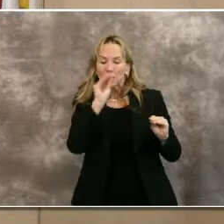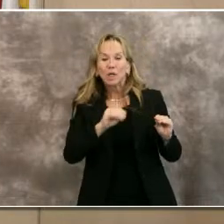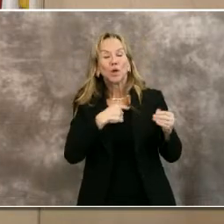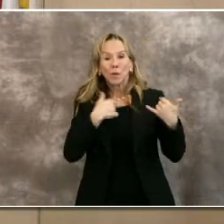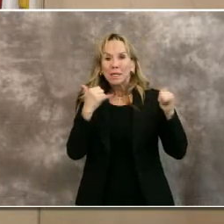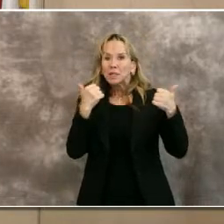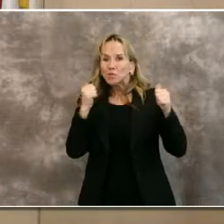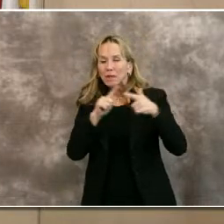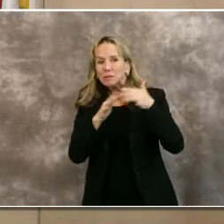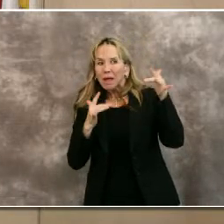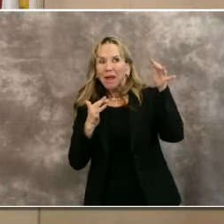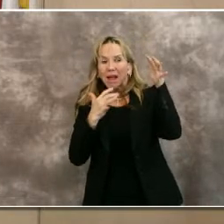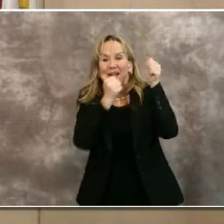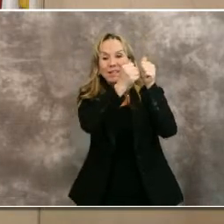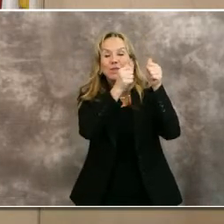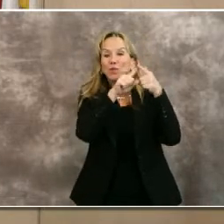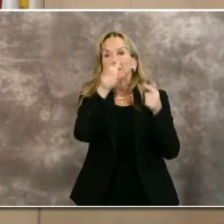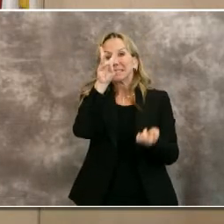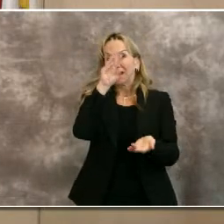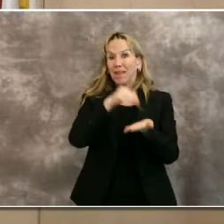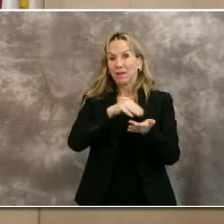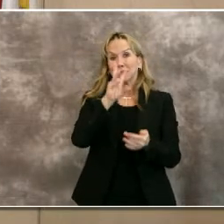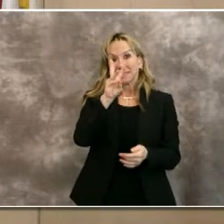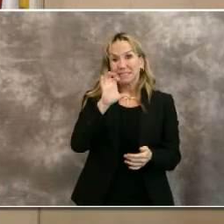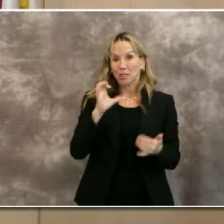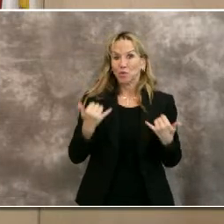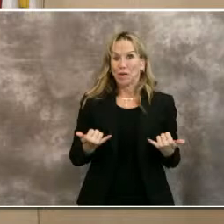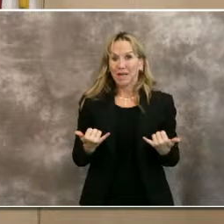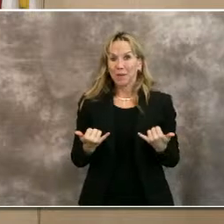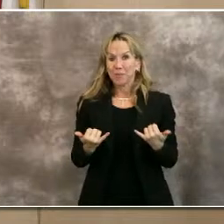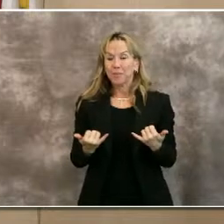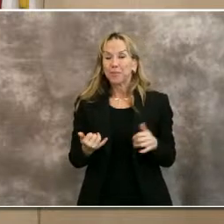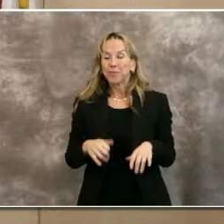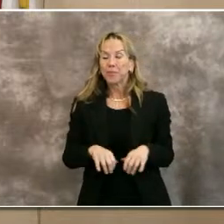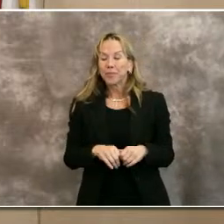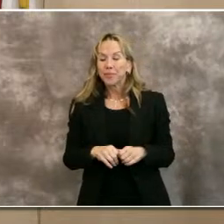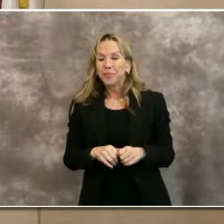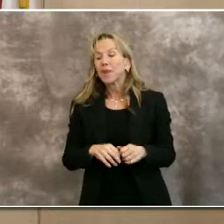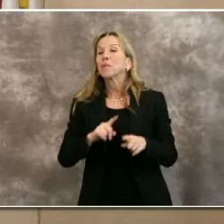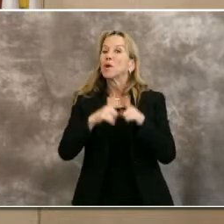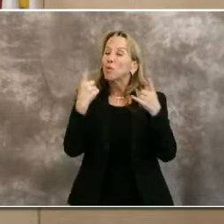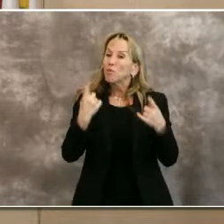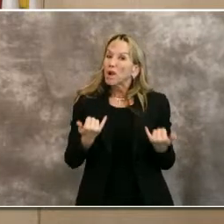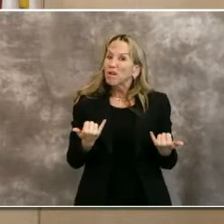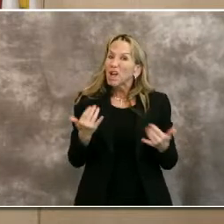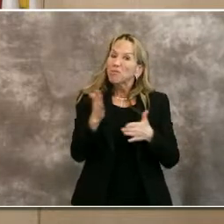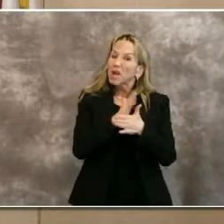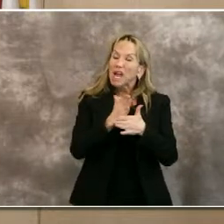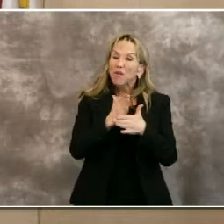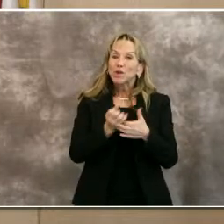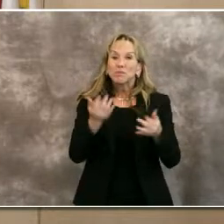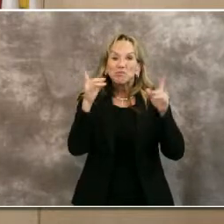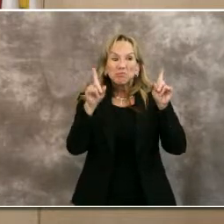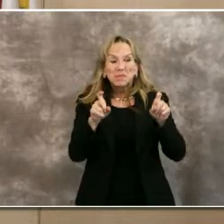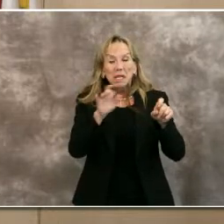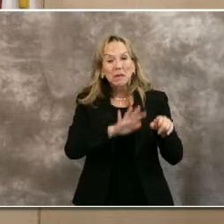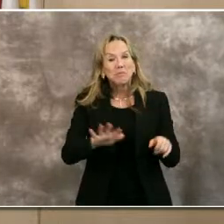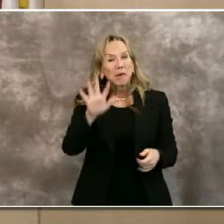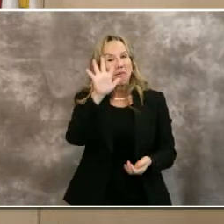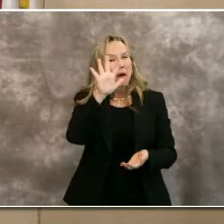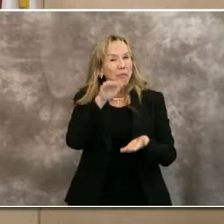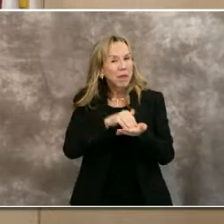to get to that 6,600. But right now we are on average, I would say, about